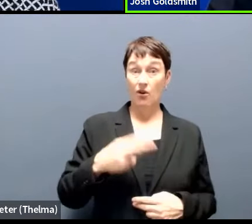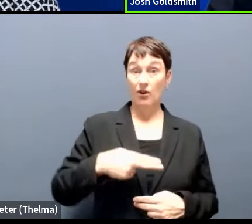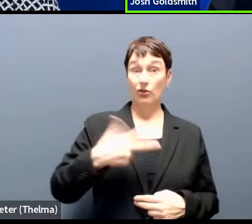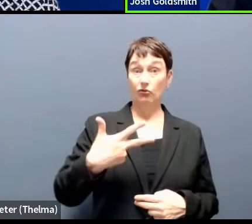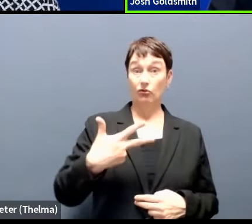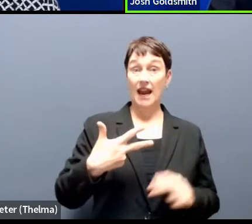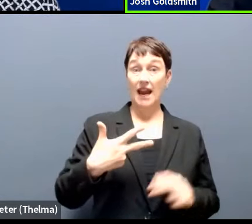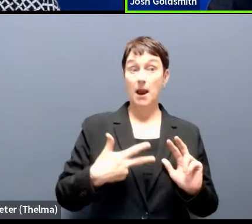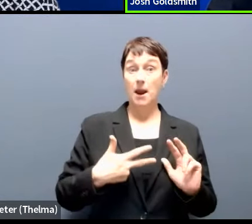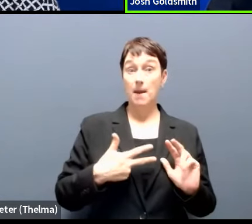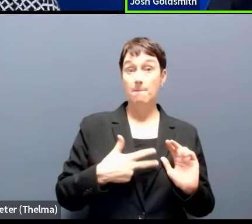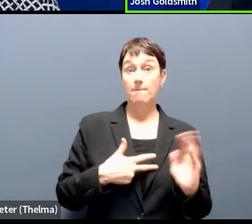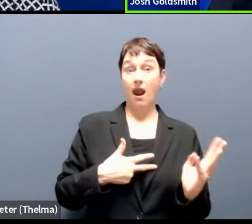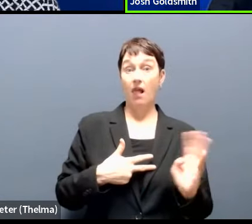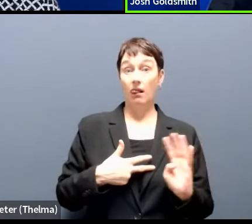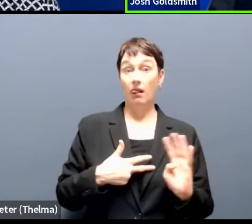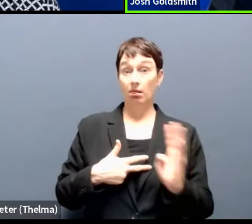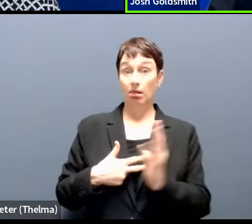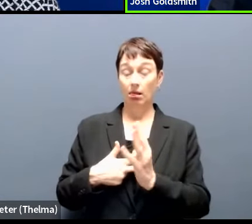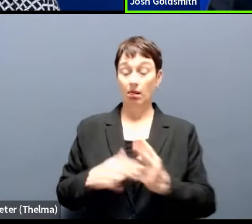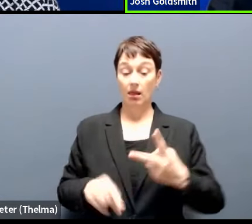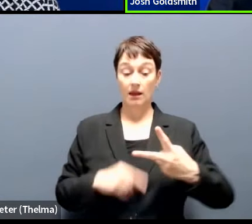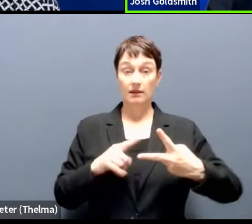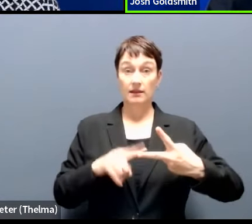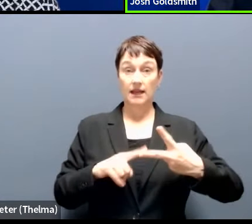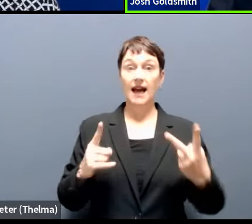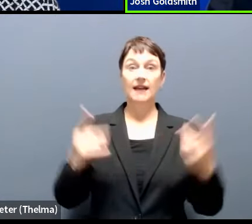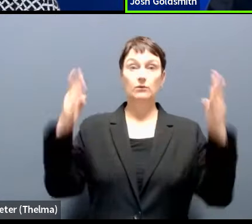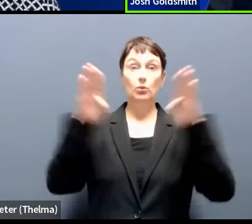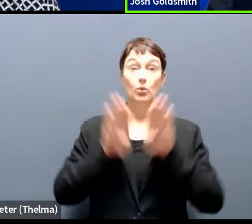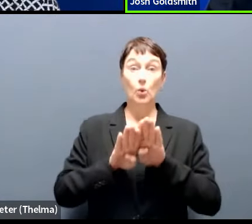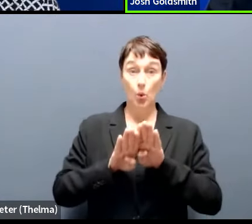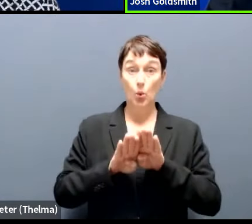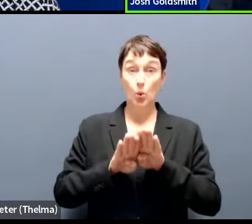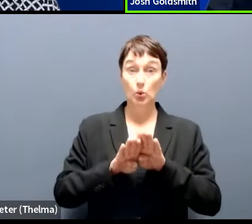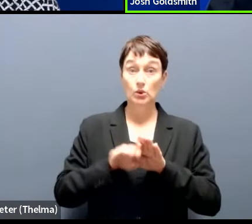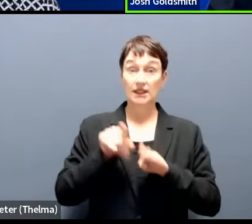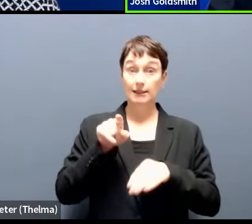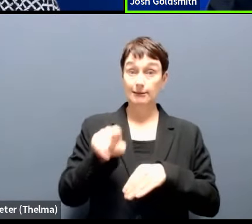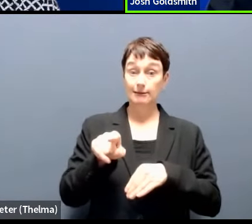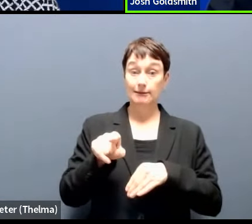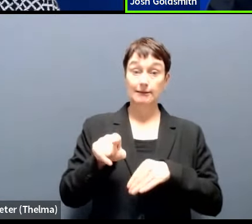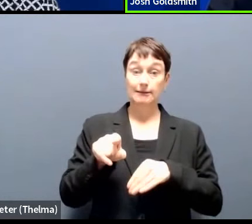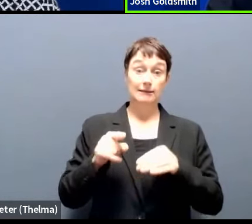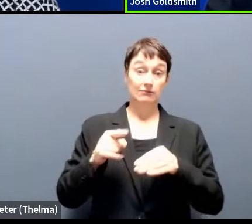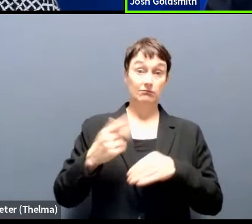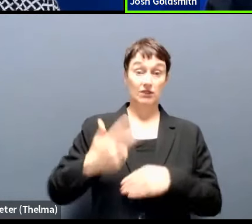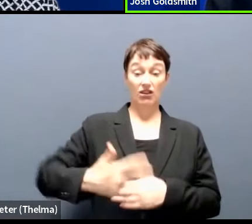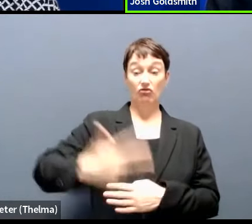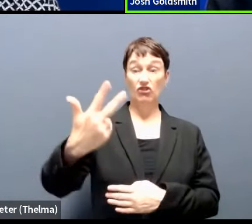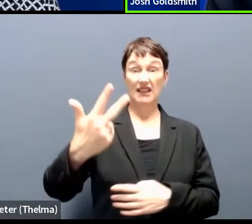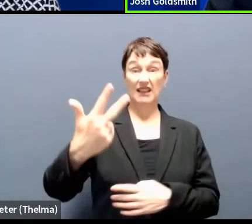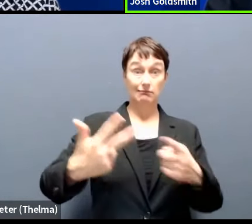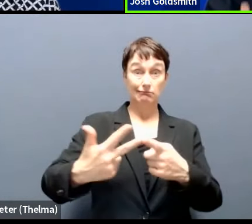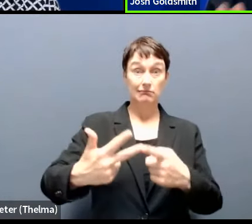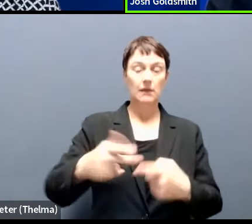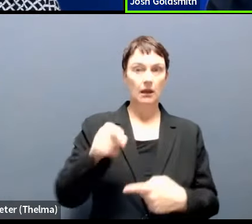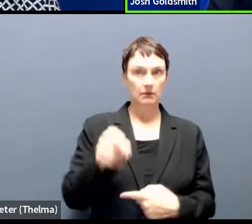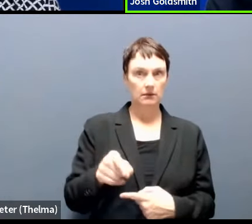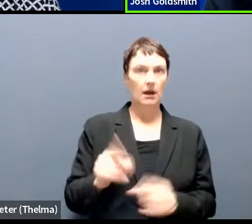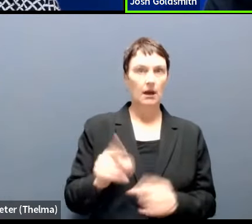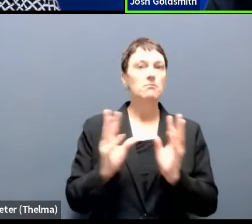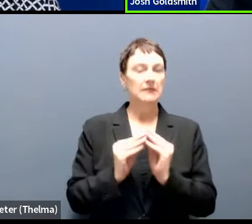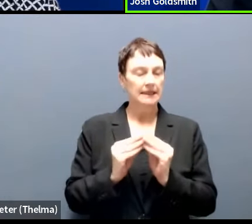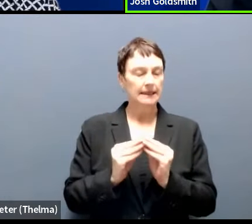panels and for our closing call. So see you all for those. As a reminder, 2